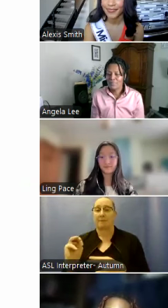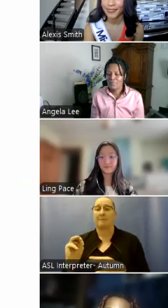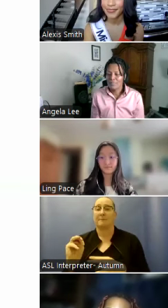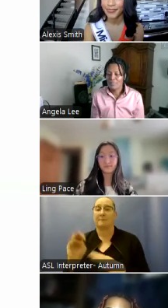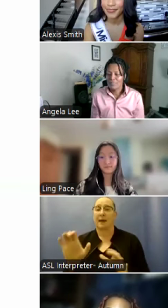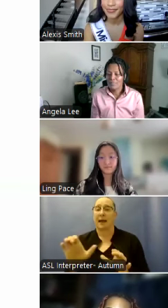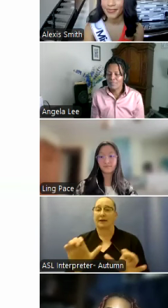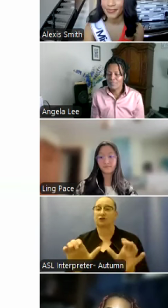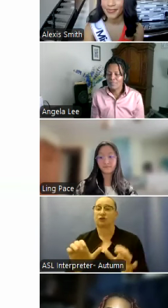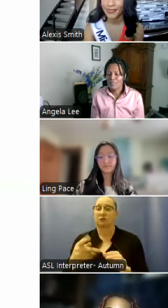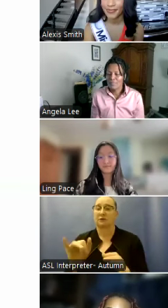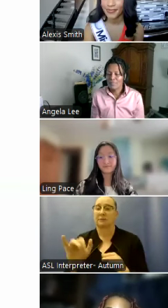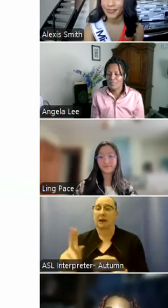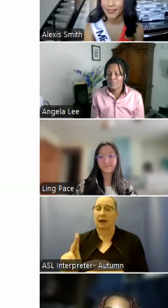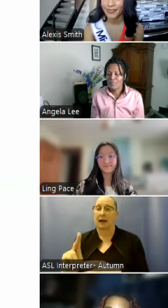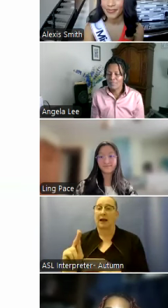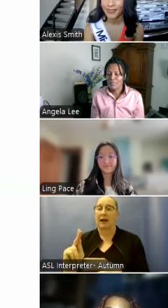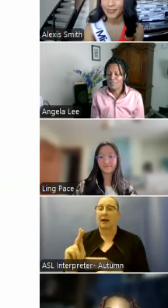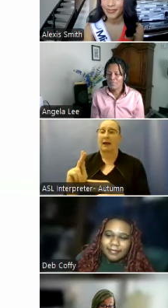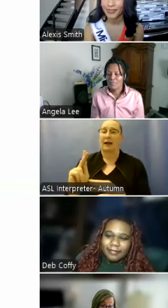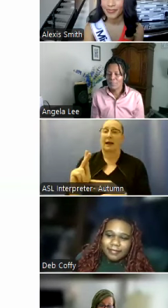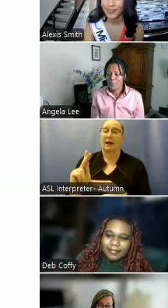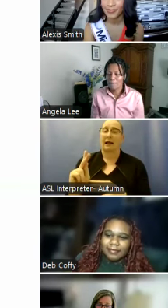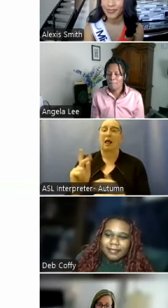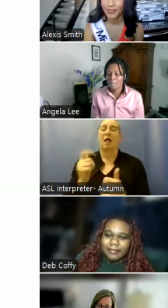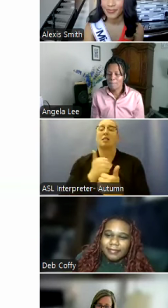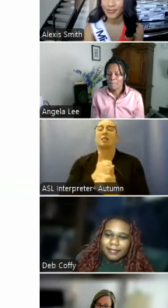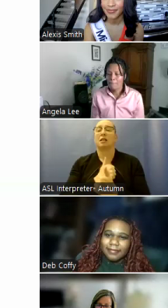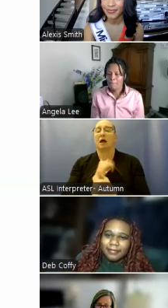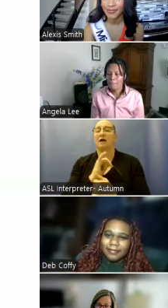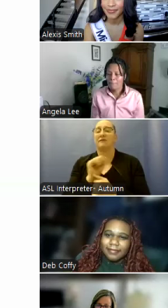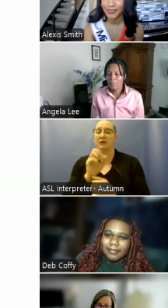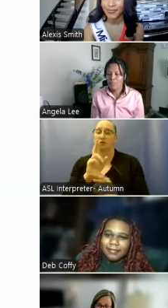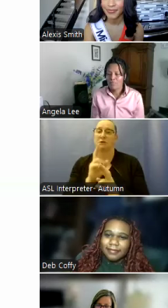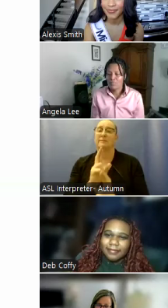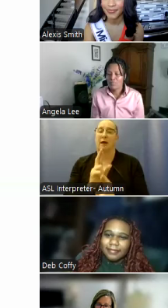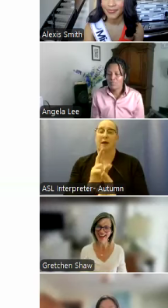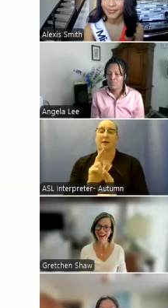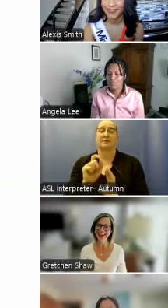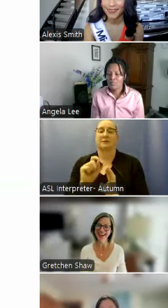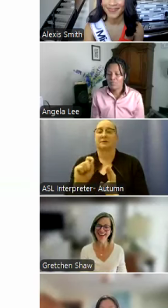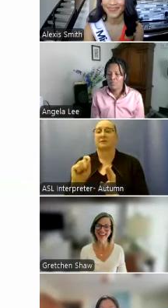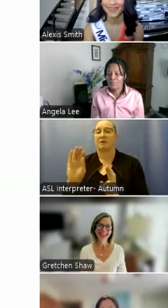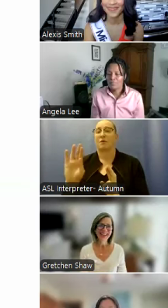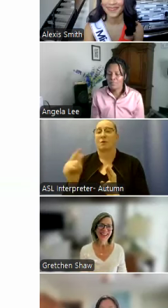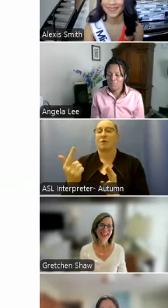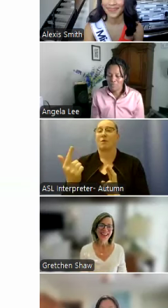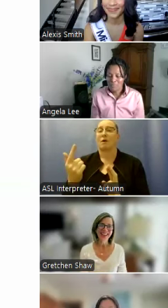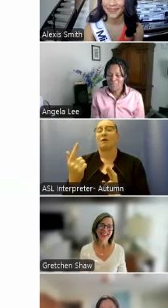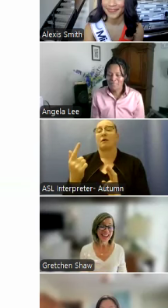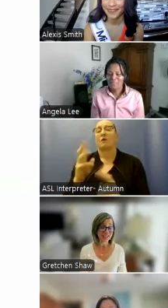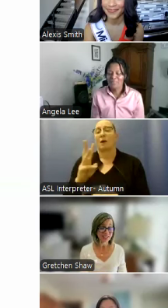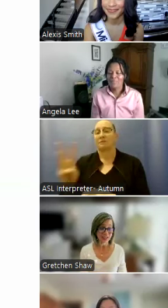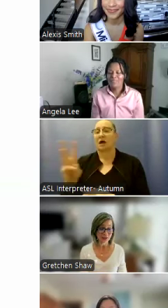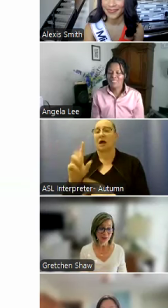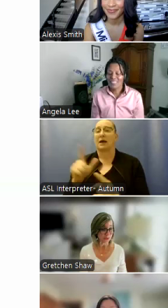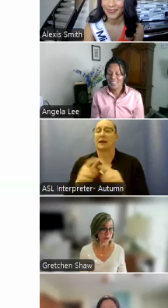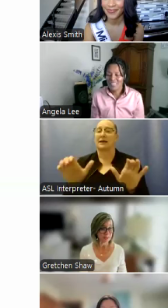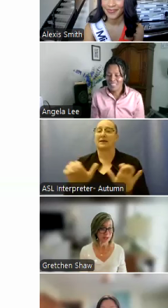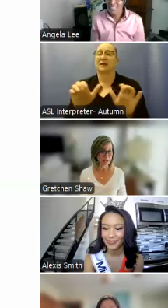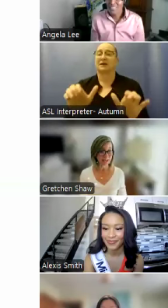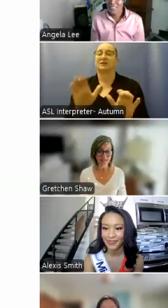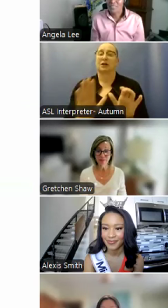action pack listed on the Love is Respect work website. I'm sorry, I can't talk today. And take action in your